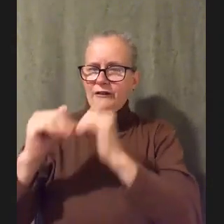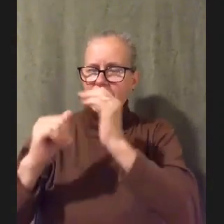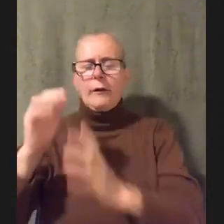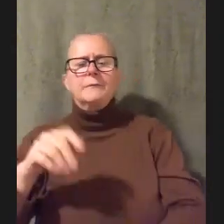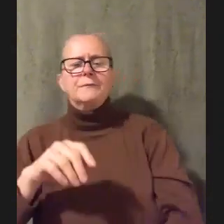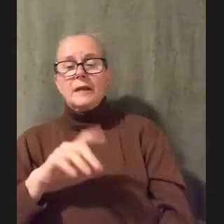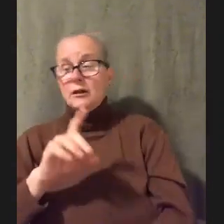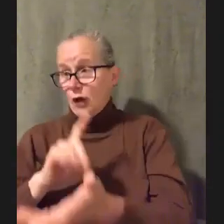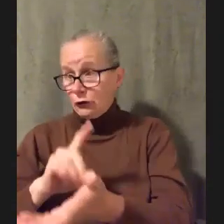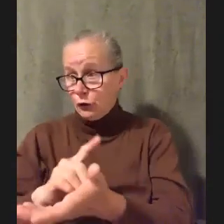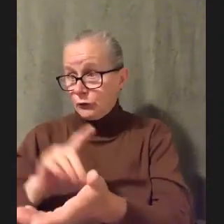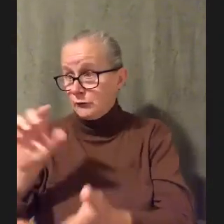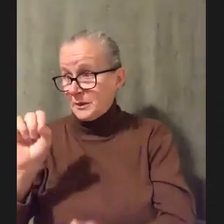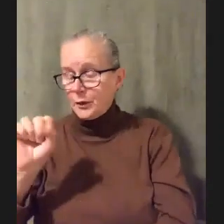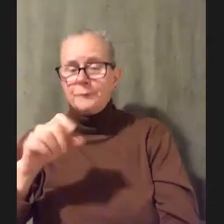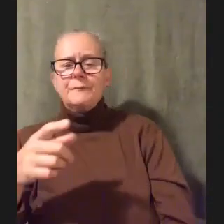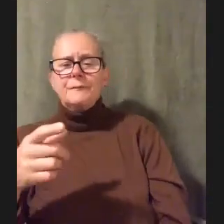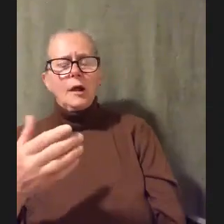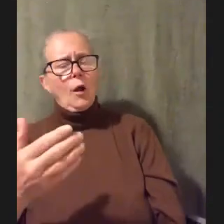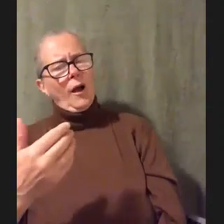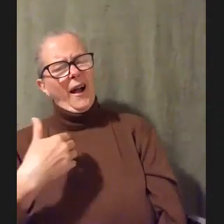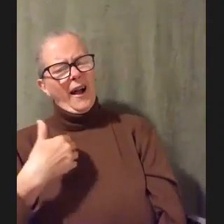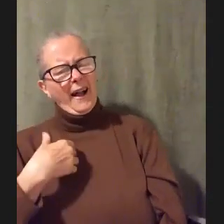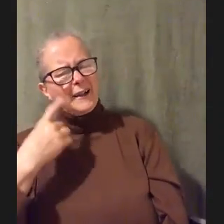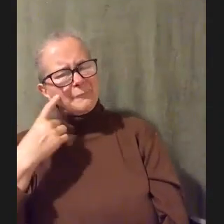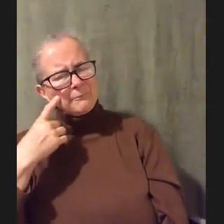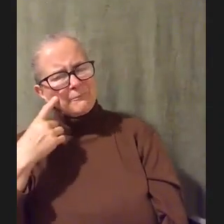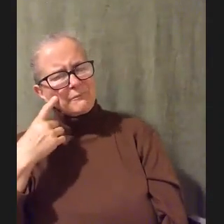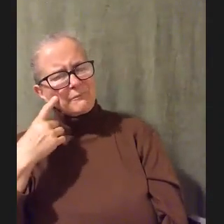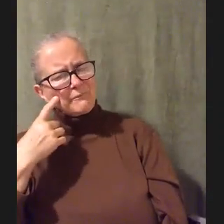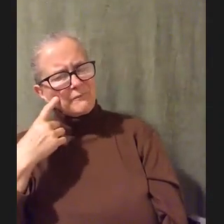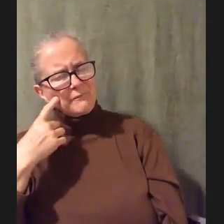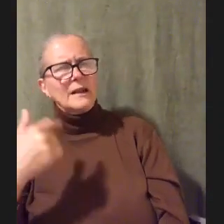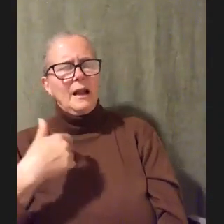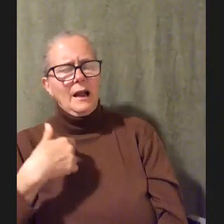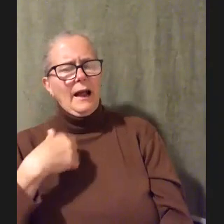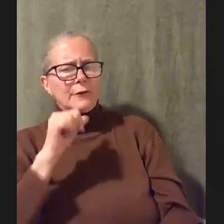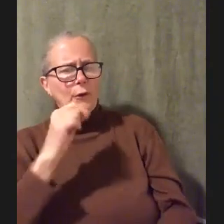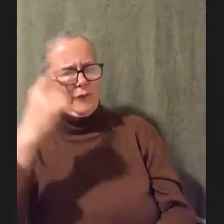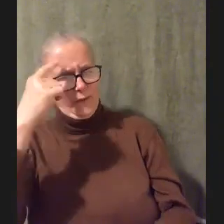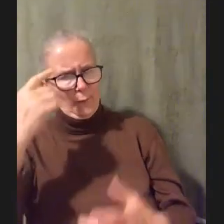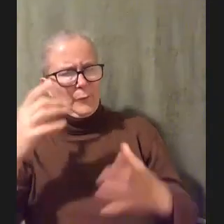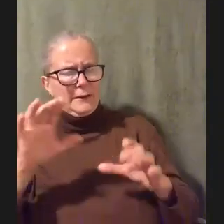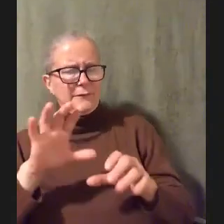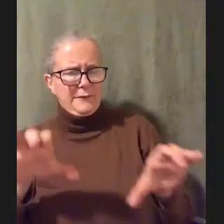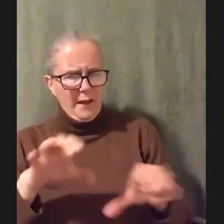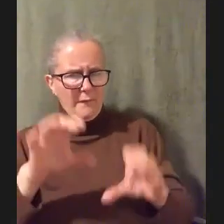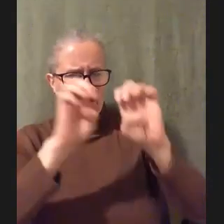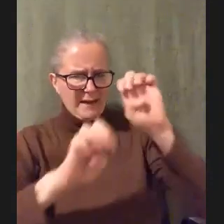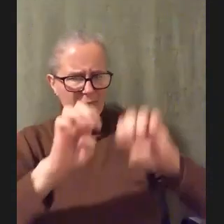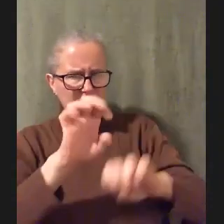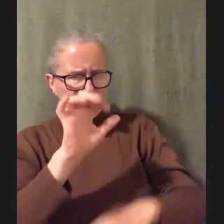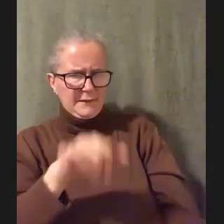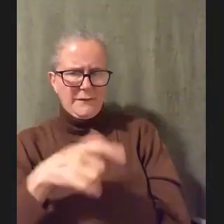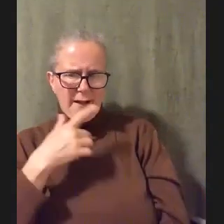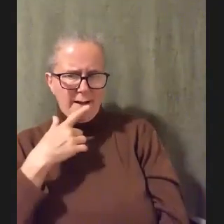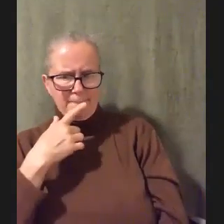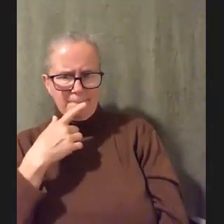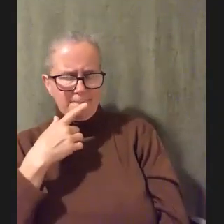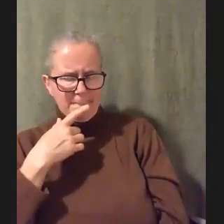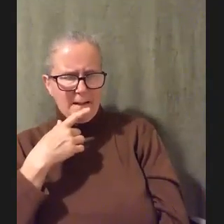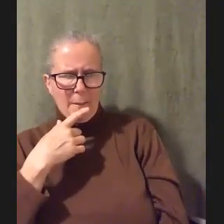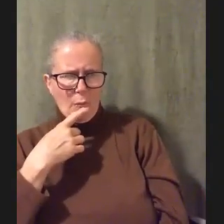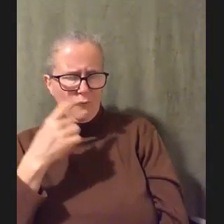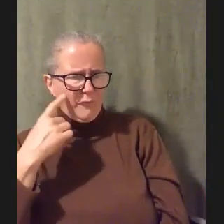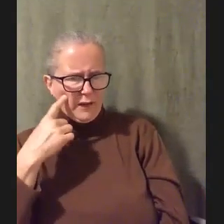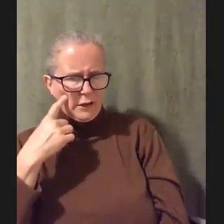We've had, I'd have to, I'll preface this, I don't think we've done an analysis of that because